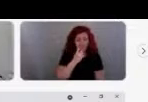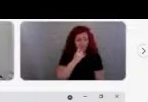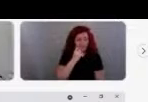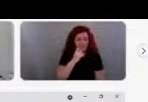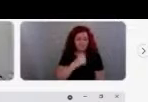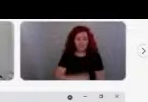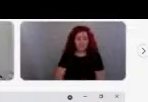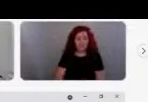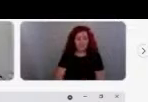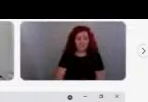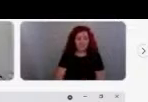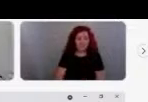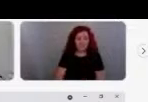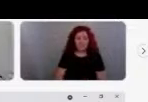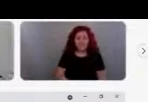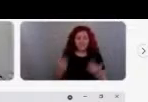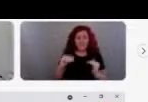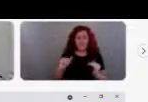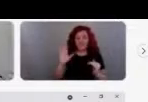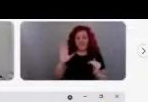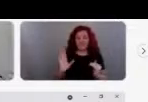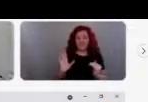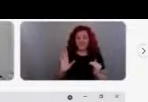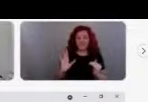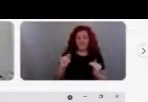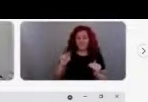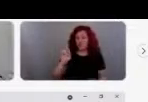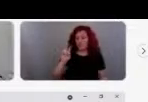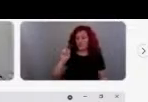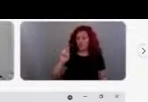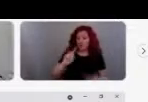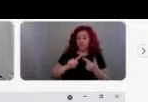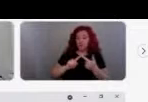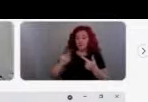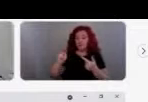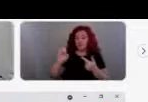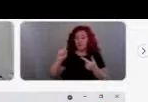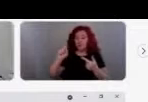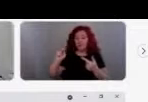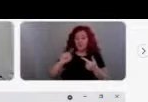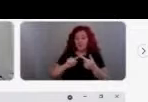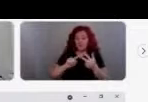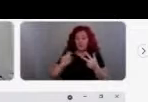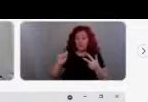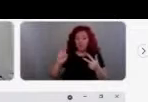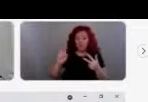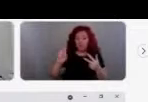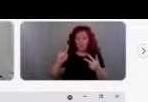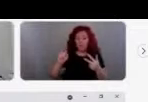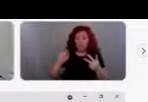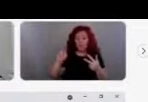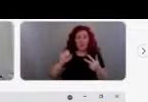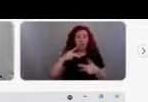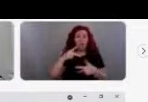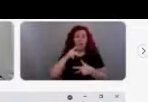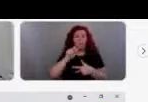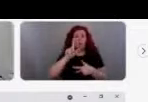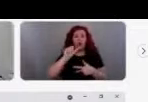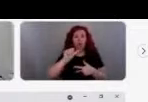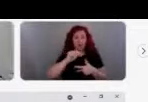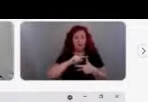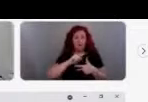thank you our next speaker is paula fili followed by nelson morgan and suzanne mead hi this is paula can you hear me